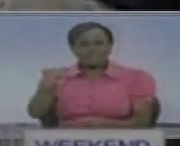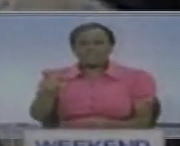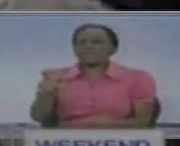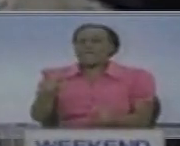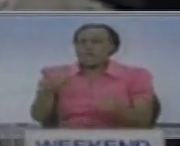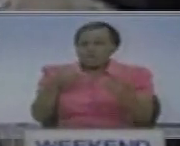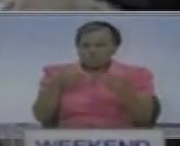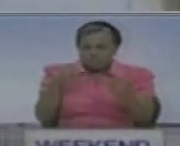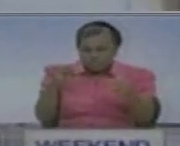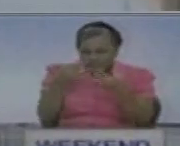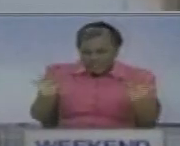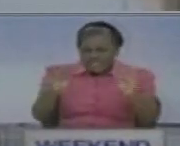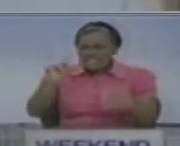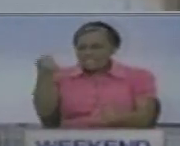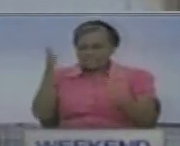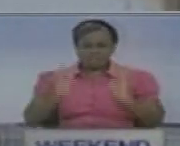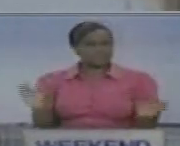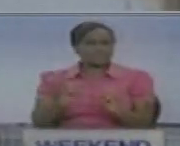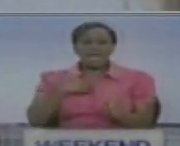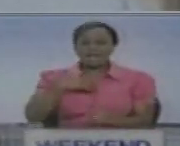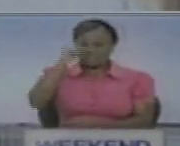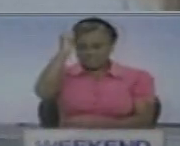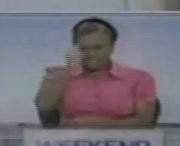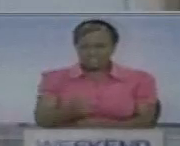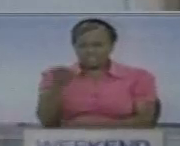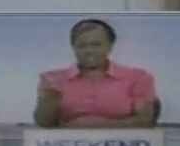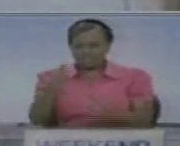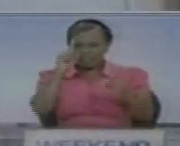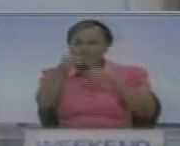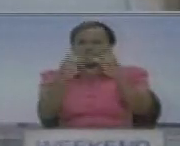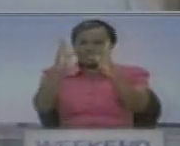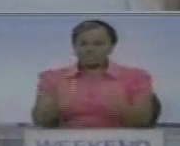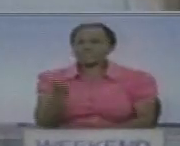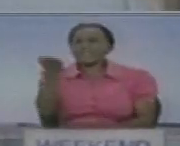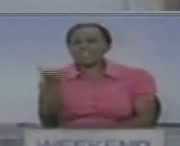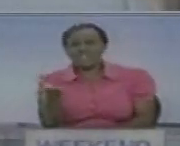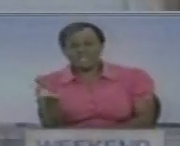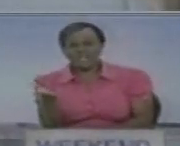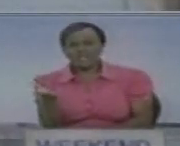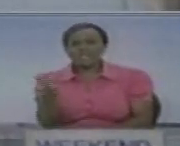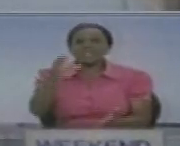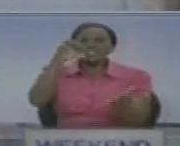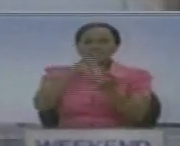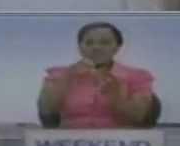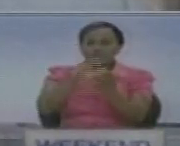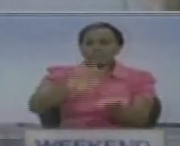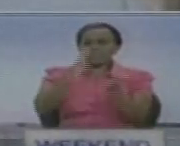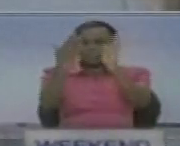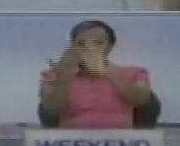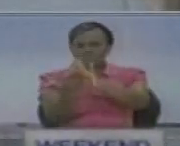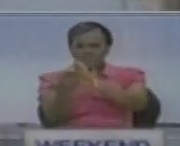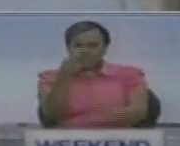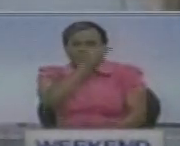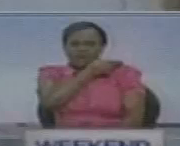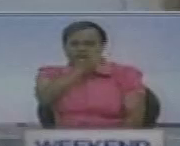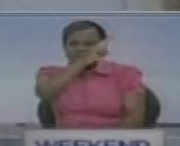about to release the Kenyans. We have judges. We are prosecutors. So the case is going to be brought against the pilot and who